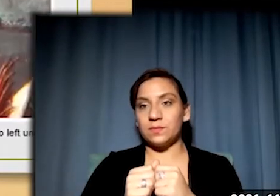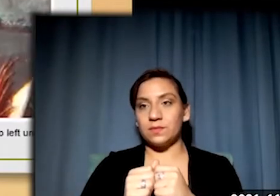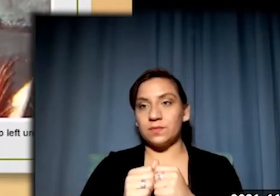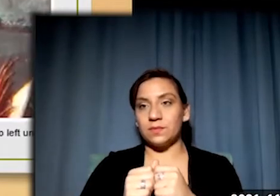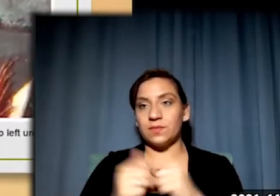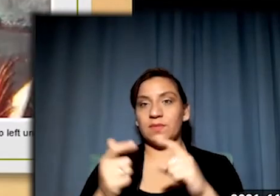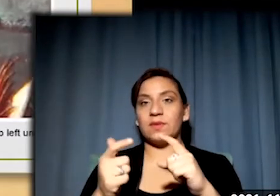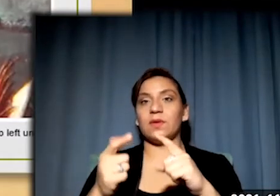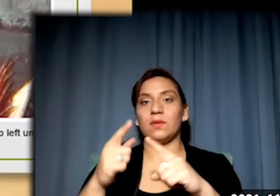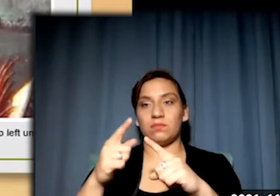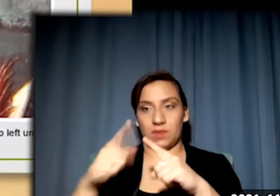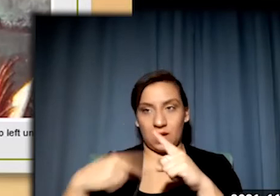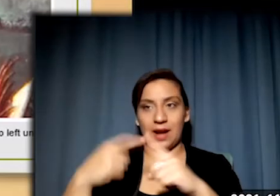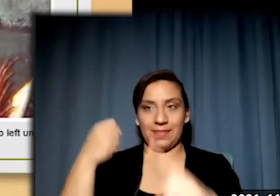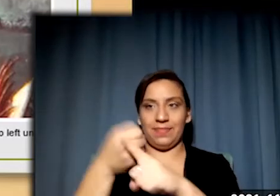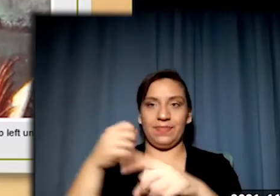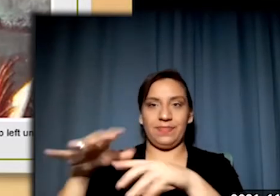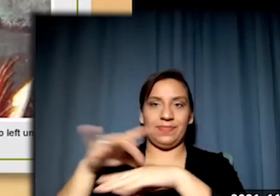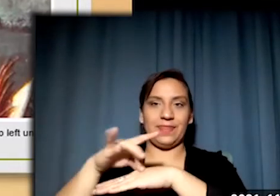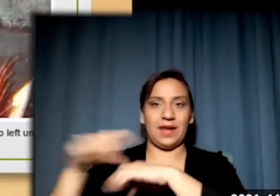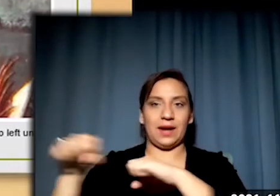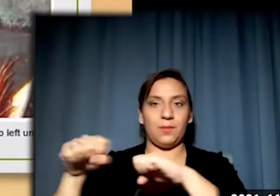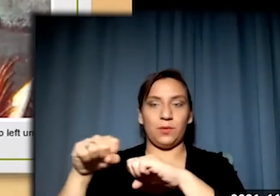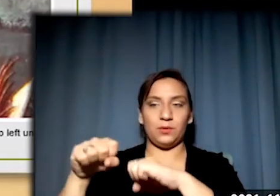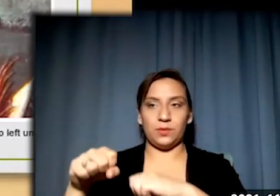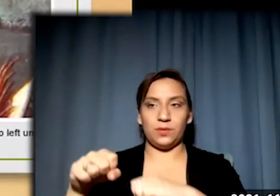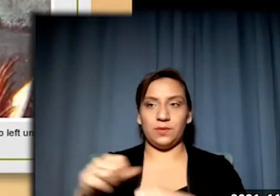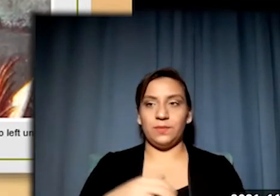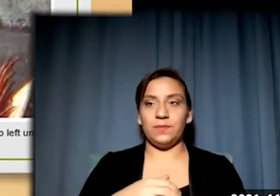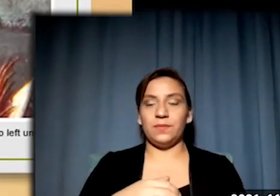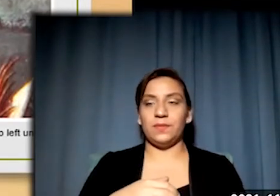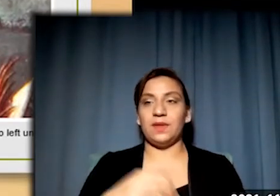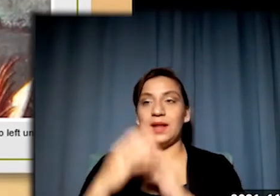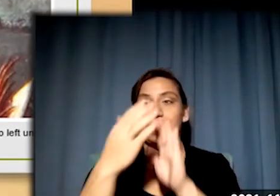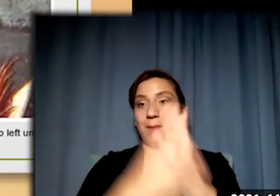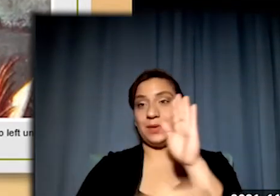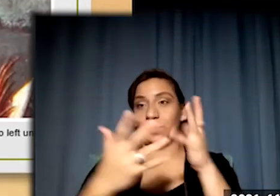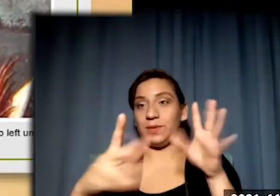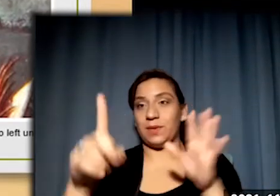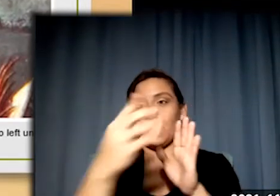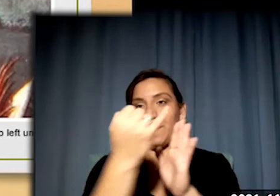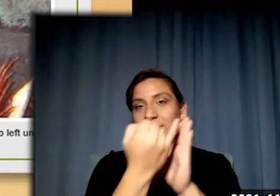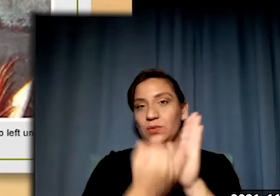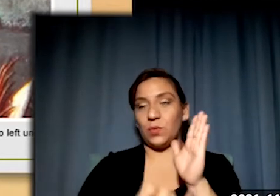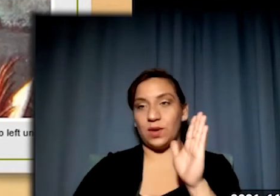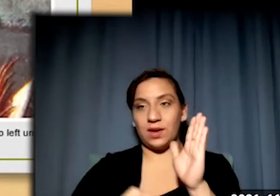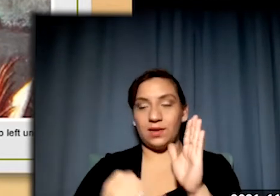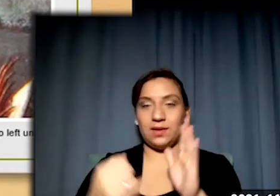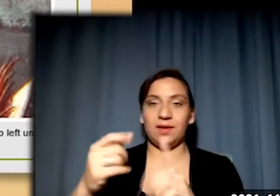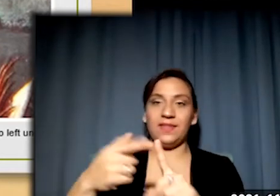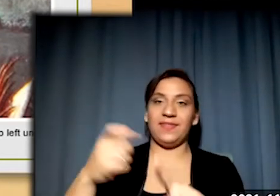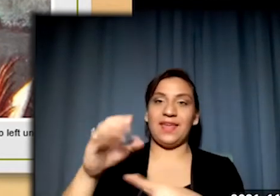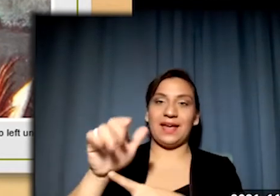The chapter ends with a painting of Ramon de Castro, governor and captain general of Puerto Rico,